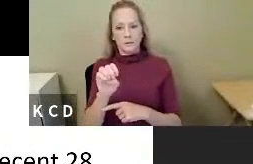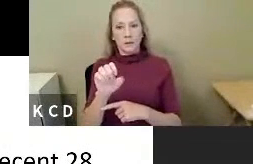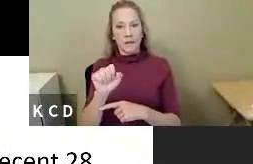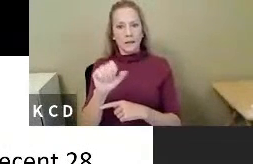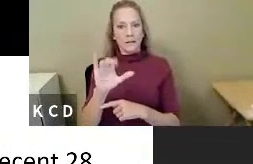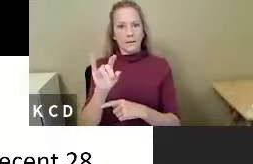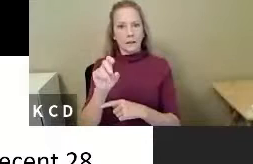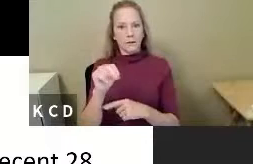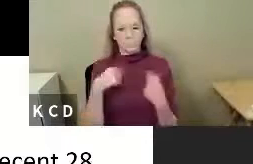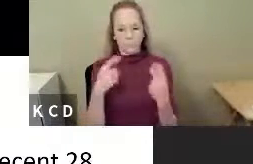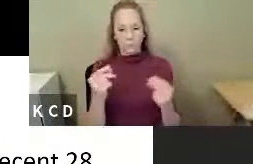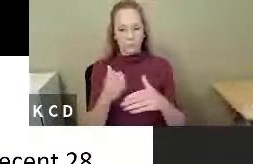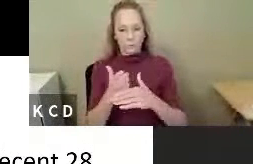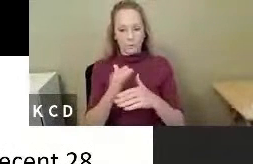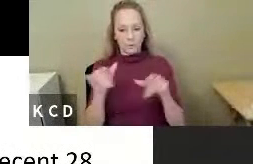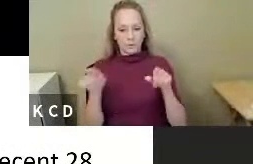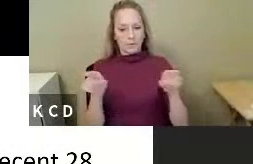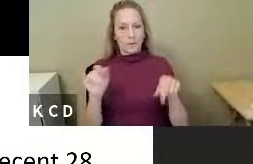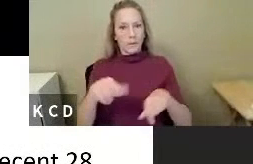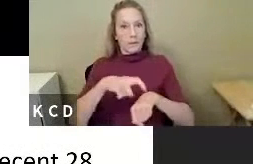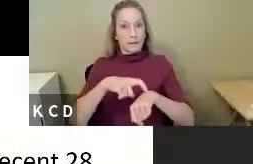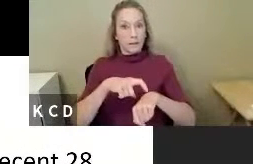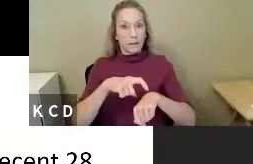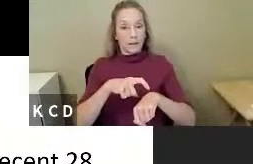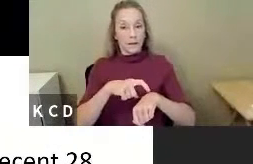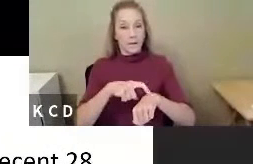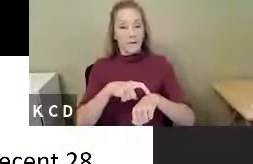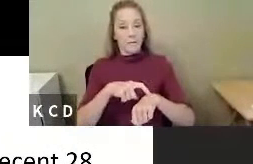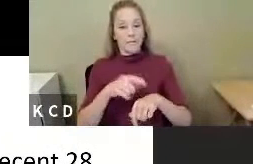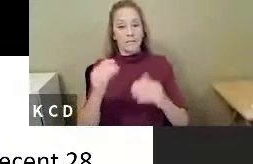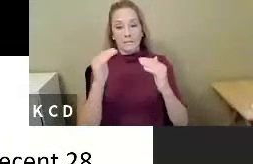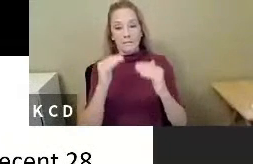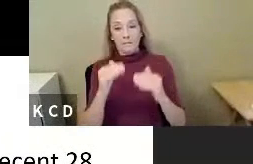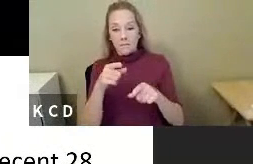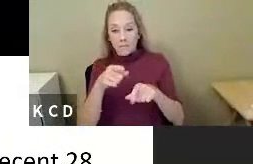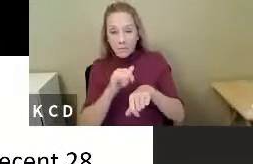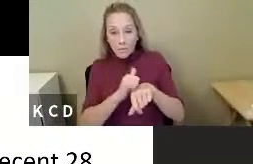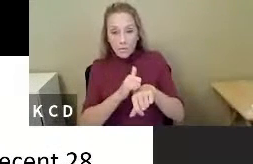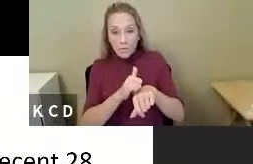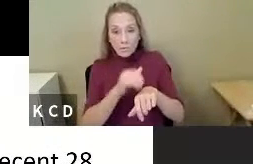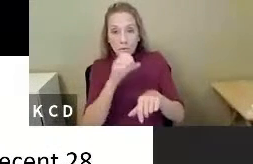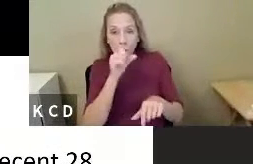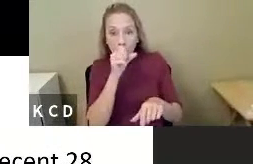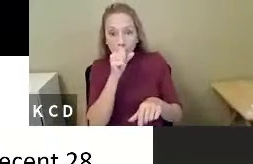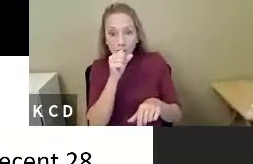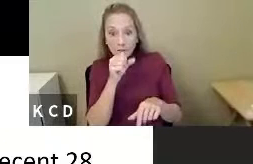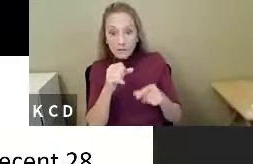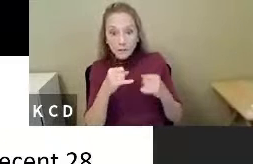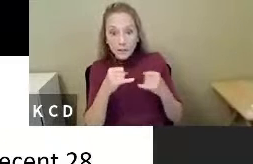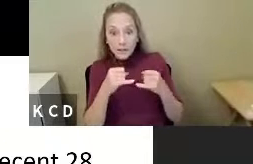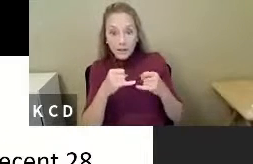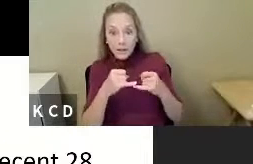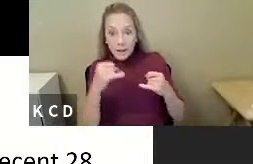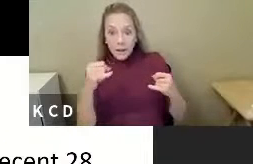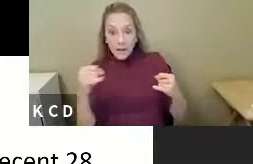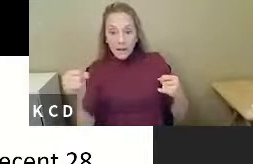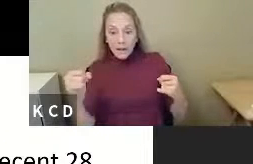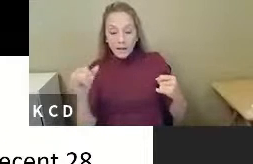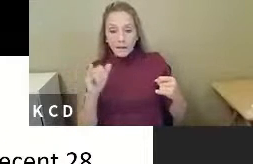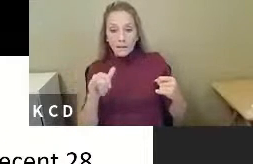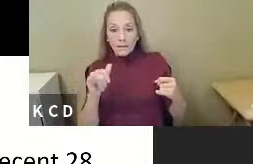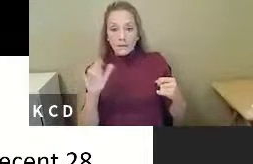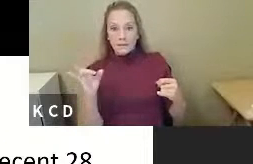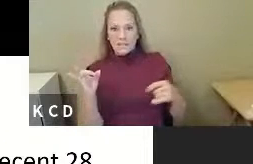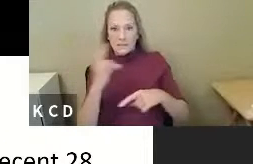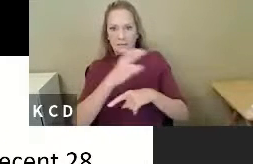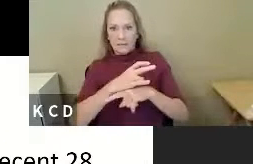slides. And if you look at the kind of orange looking line, this one, that's the 7-day average, and this is the 28-day